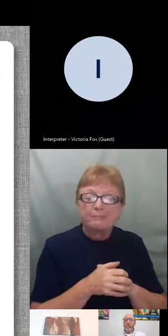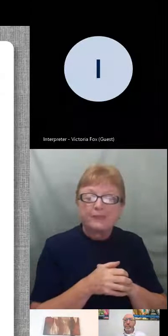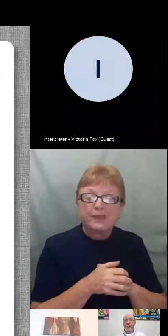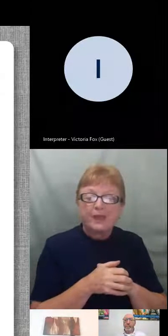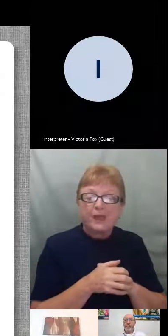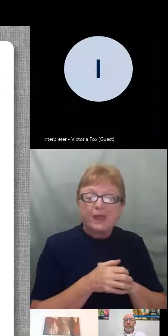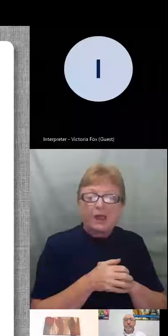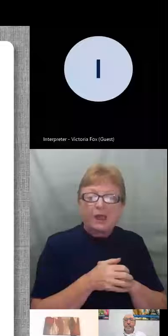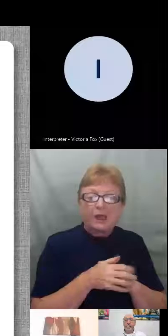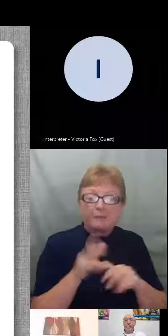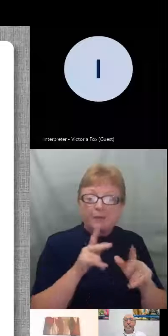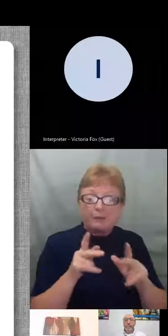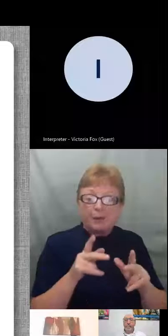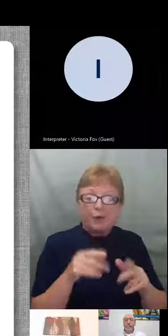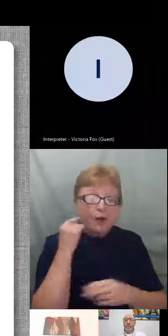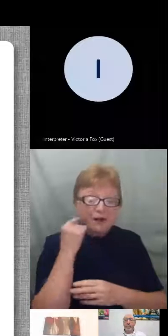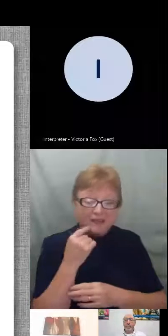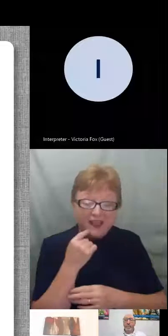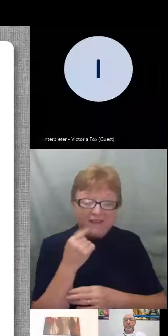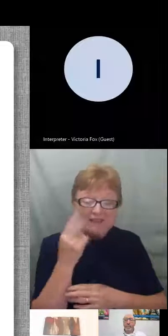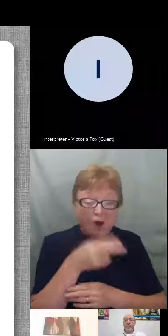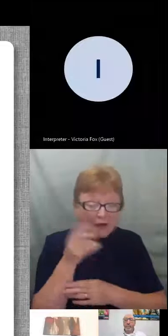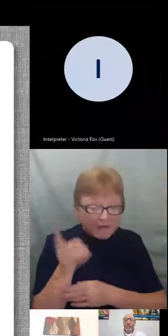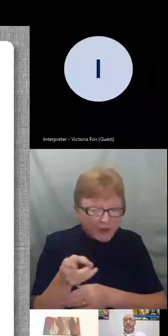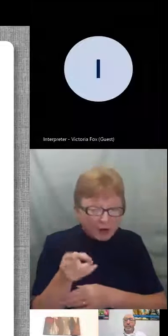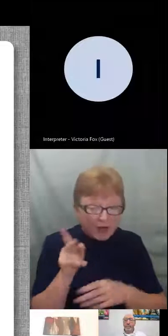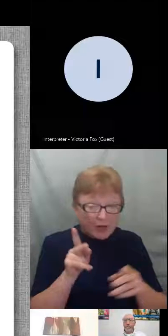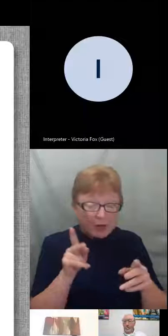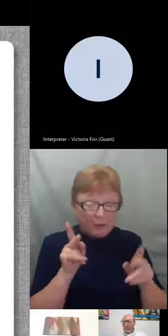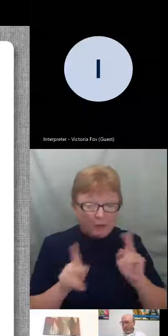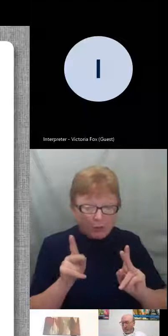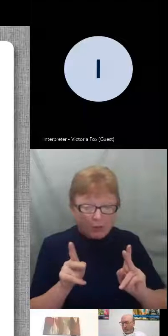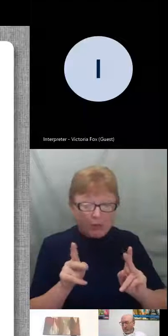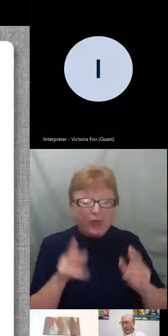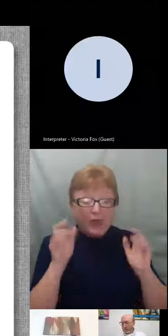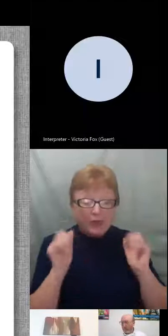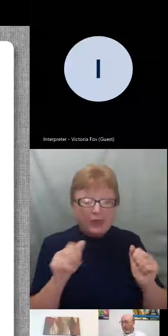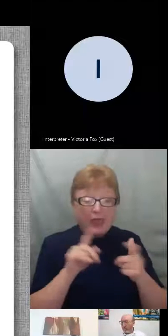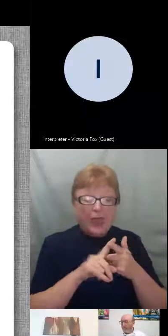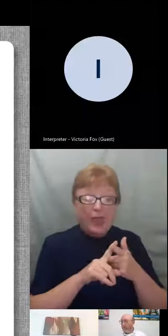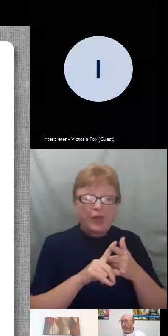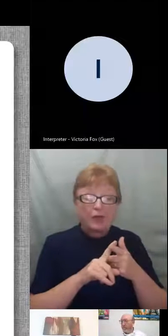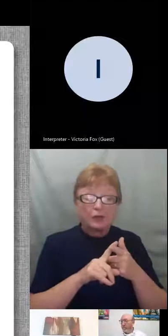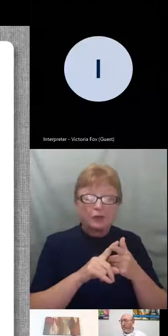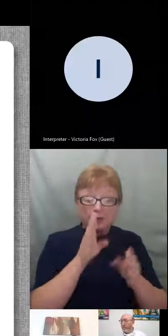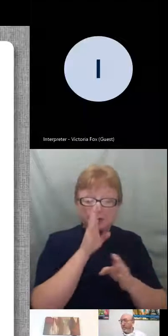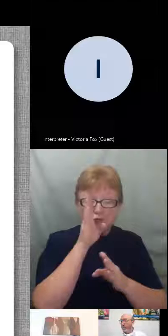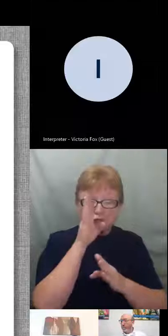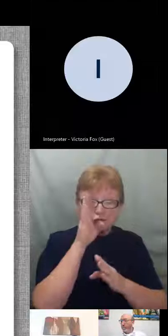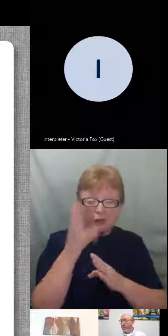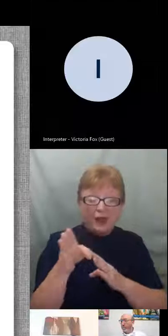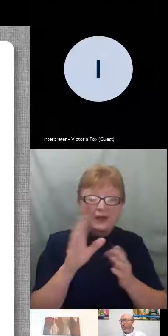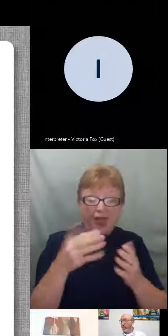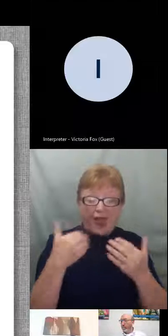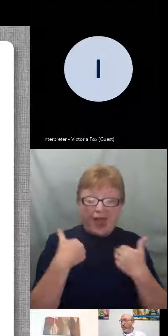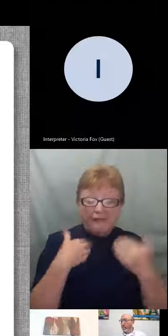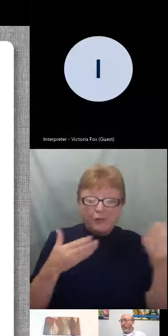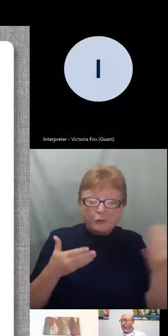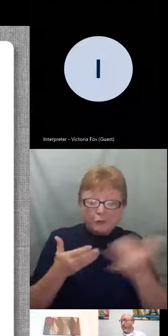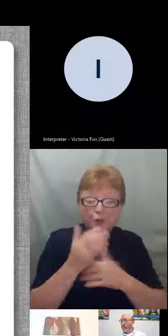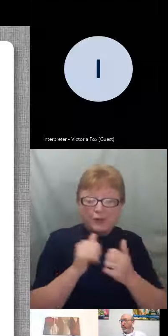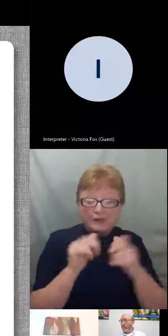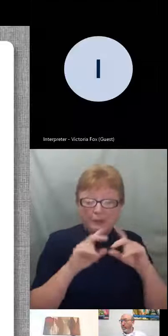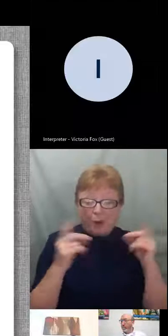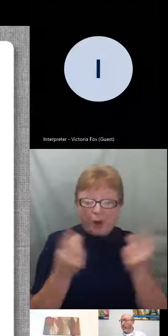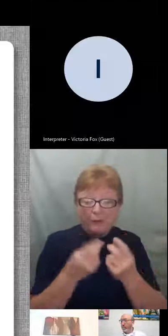Residents who are deaf and hard of hearing can direct questions they might have to the Department